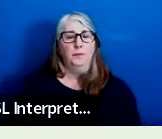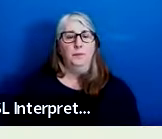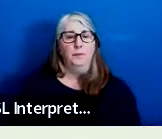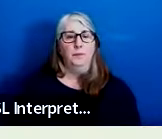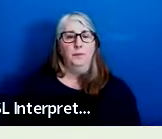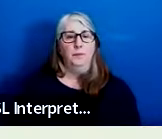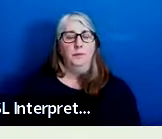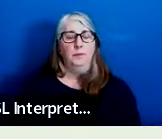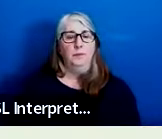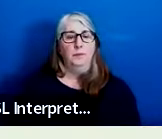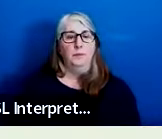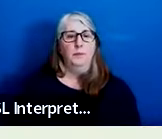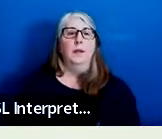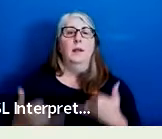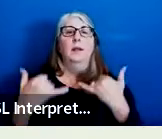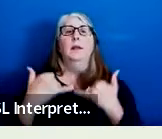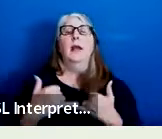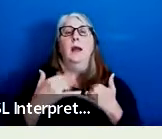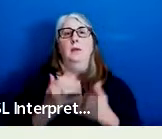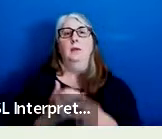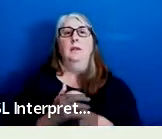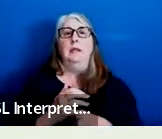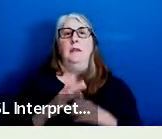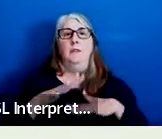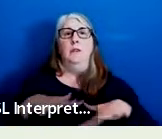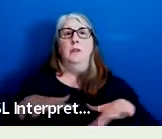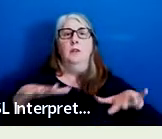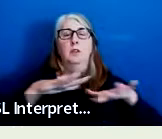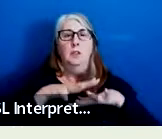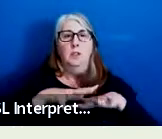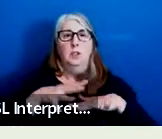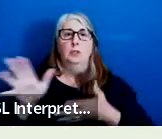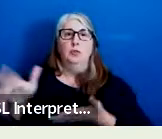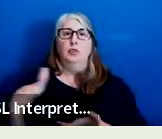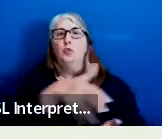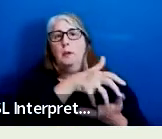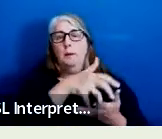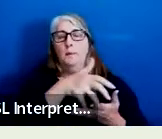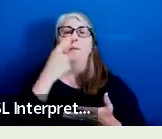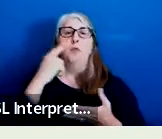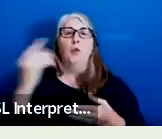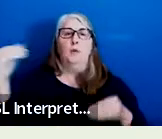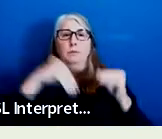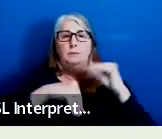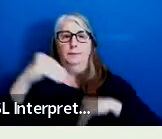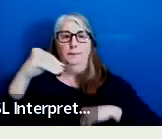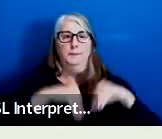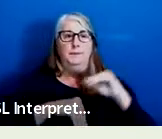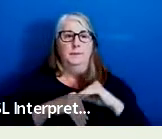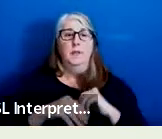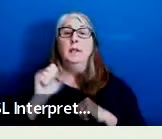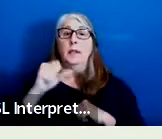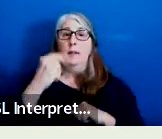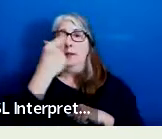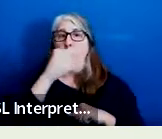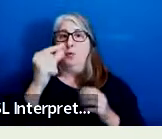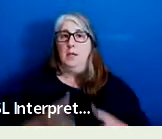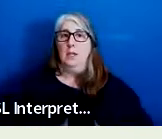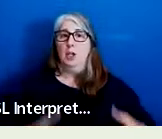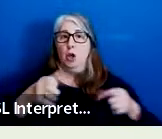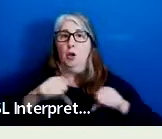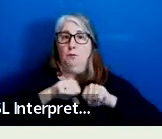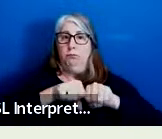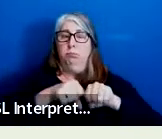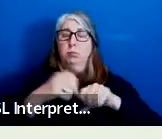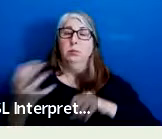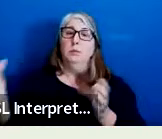Let's prepare our yard trim for collection. Yard trim may be placed loose in the green cart, in a paper yard